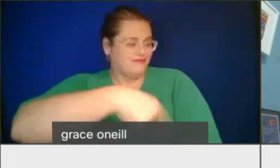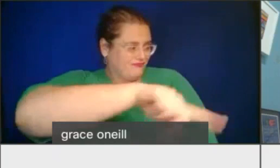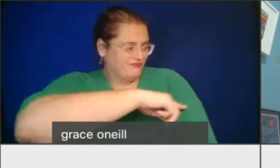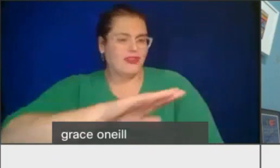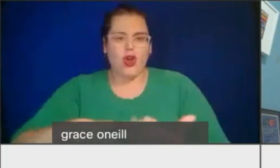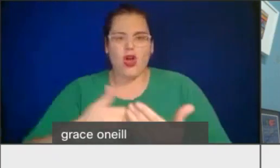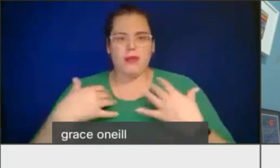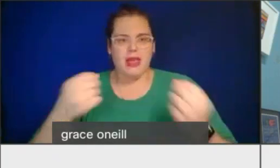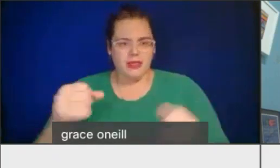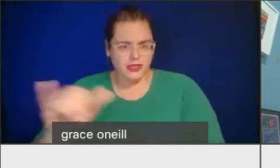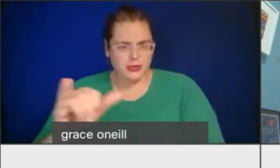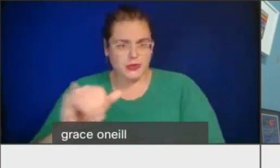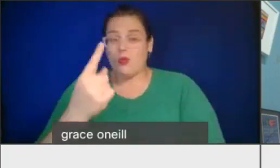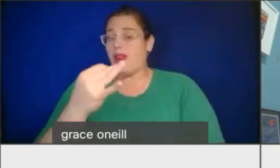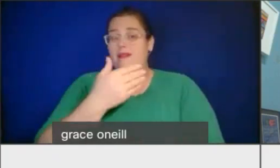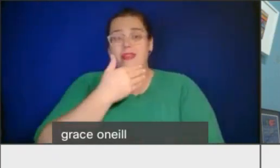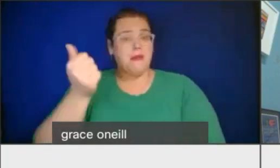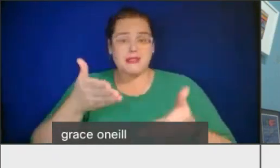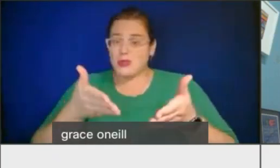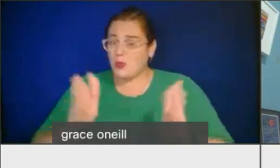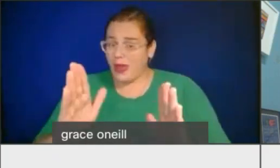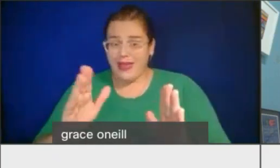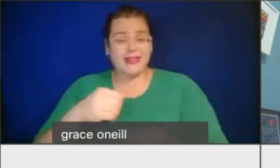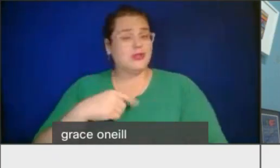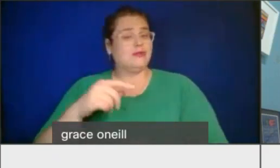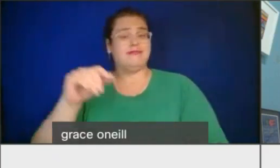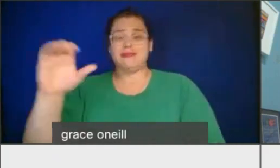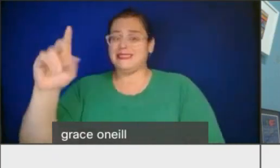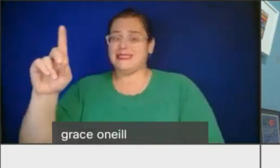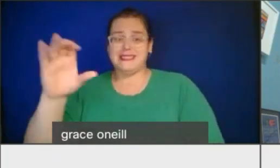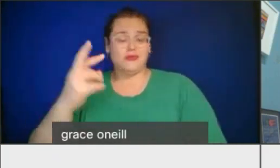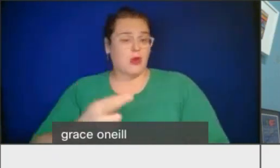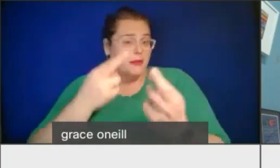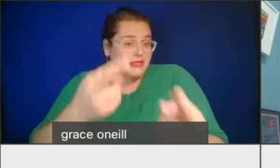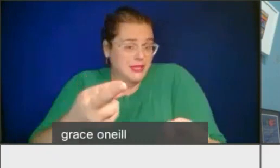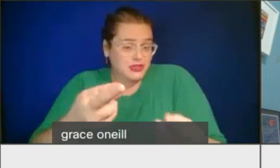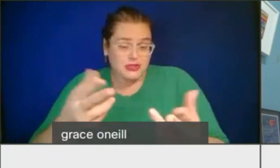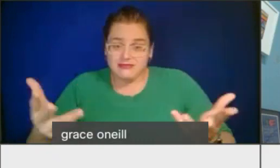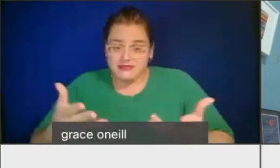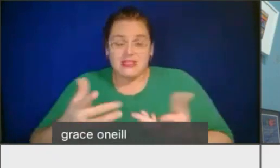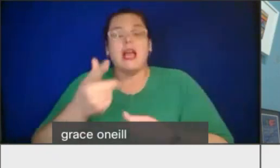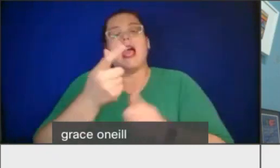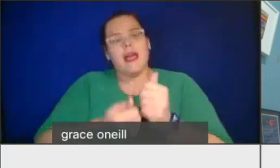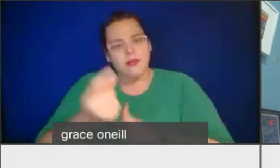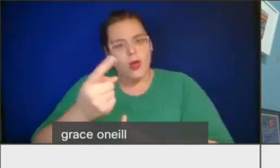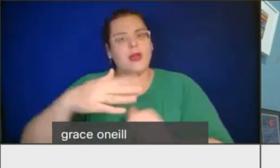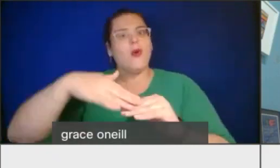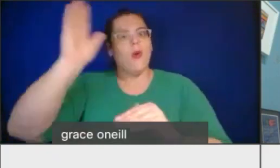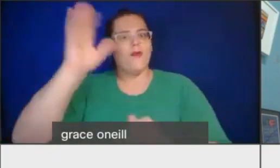for all of us to stay healthy, the recommendation from the CDC is that everyone over the age of